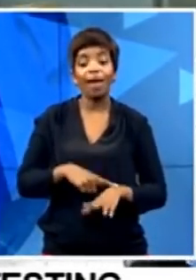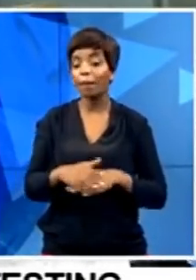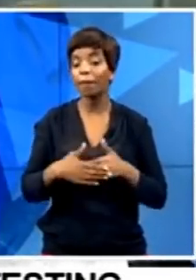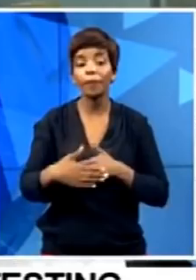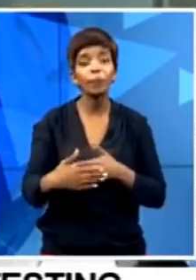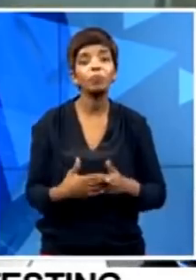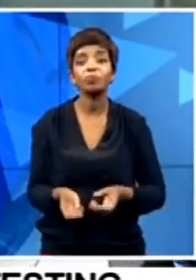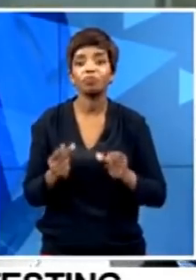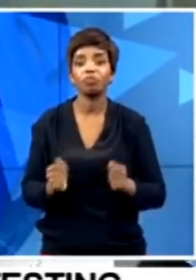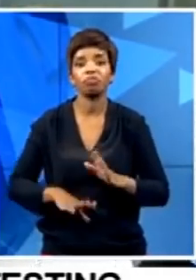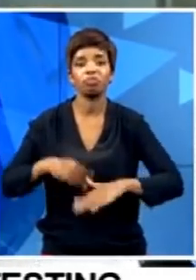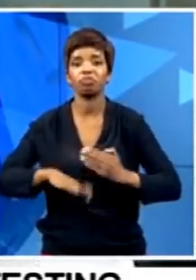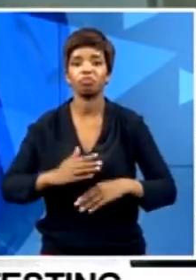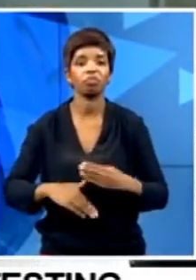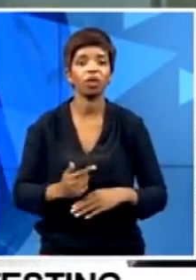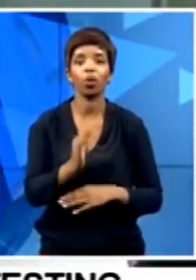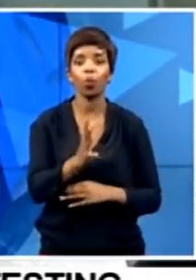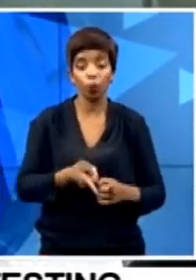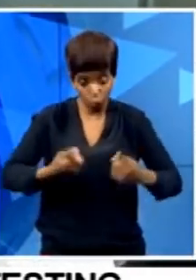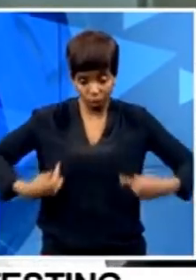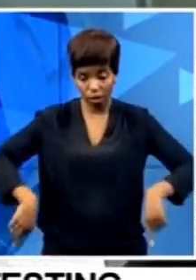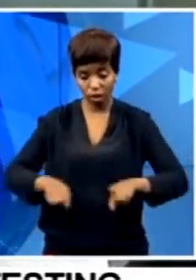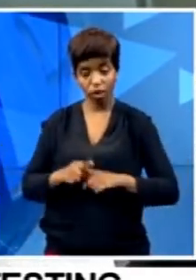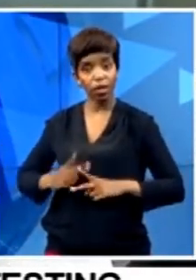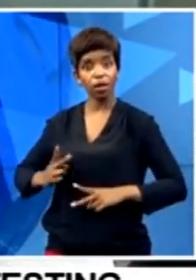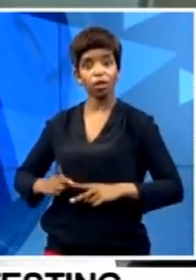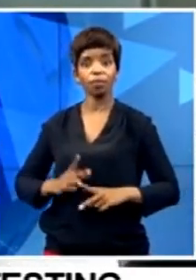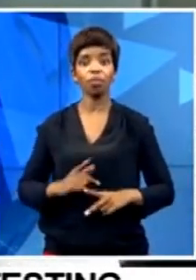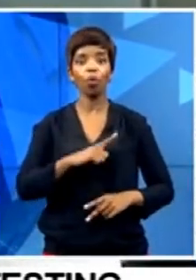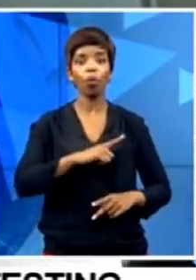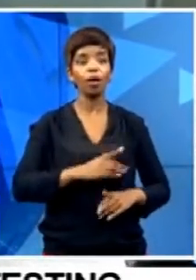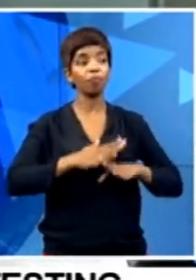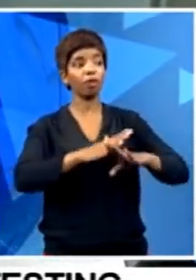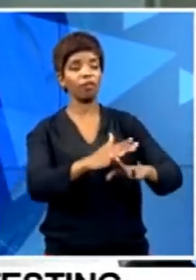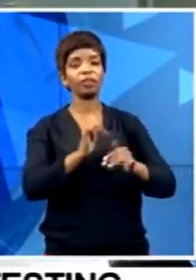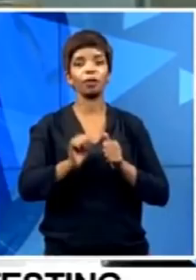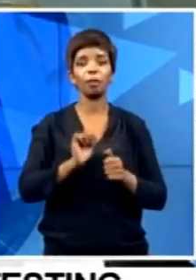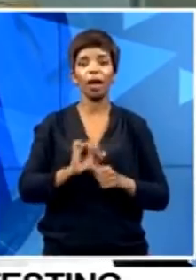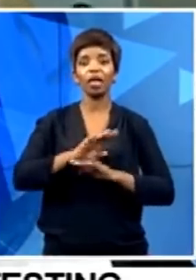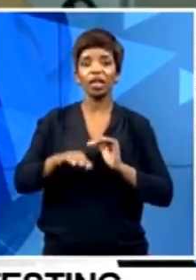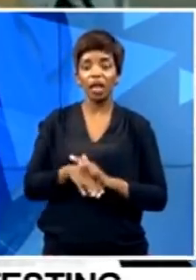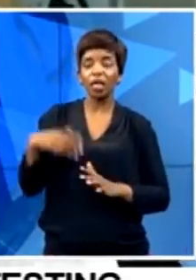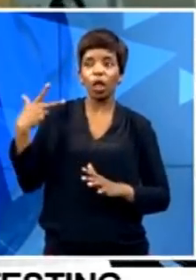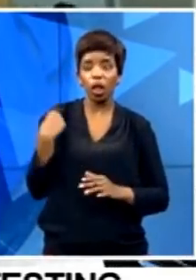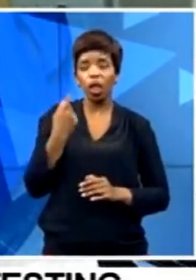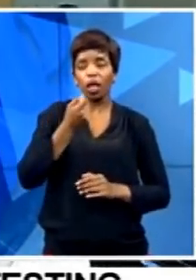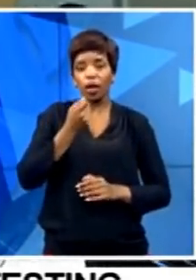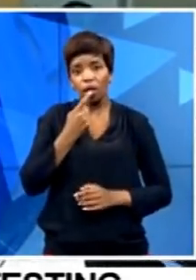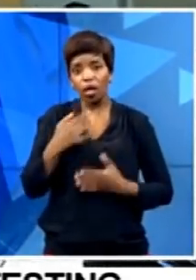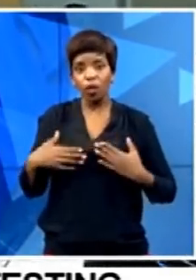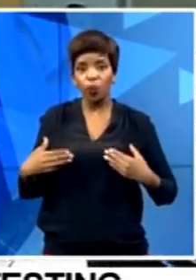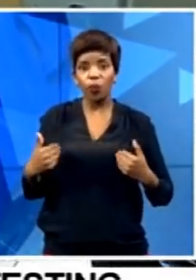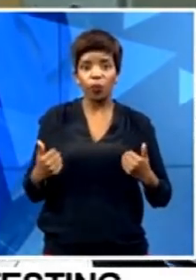So prevention is better than cure. So we're trying our level best to go out and cut this and make it a point that we are able to encourage people